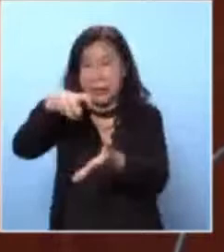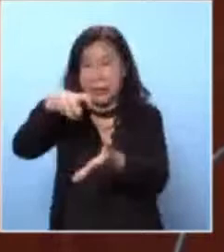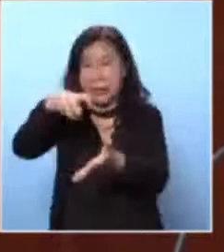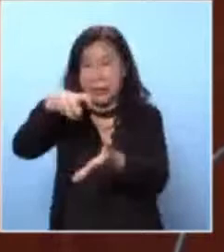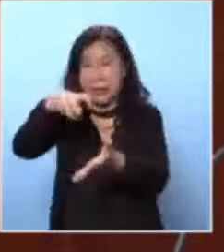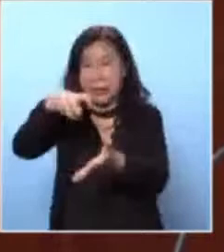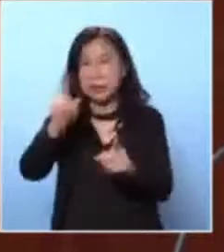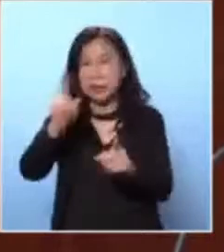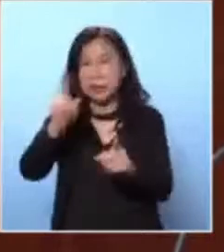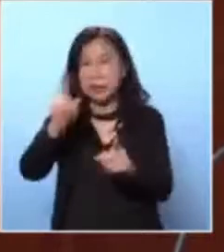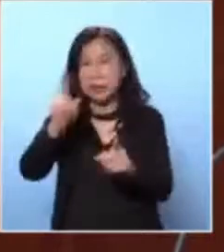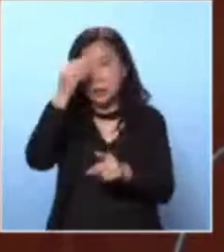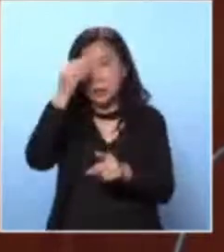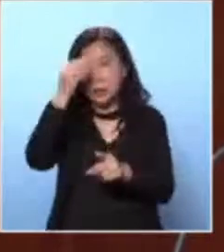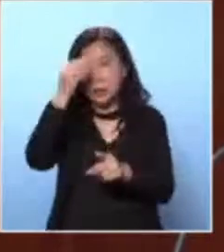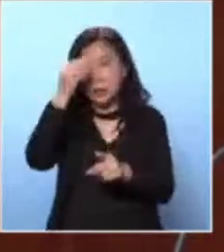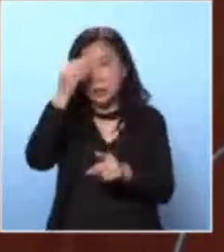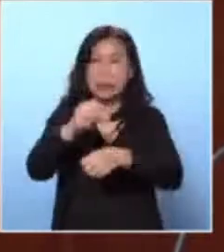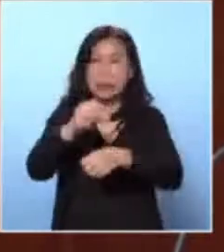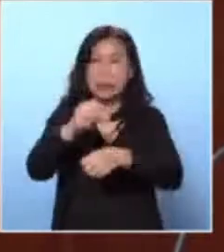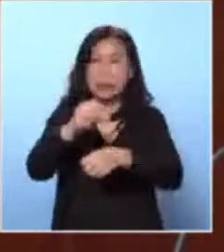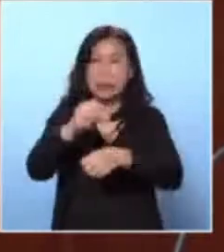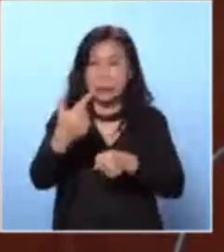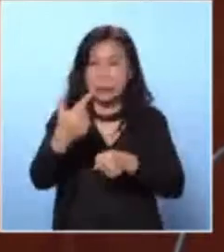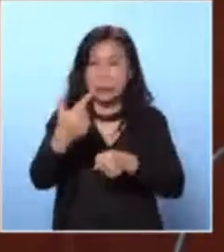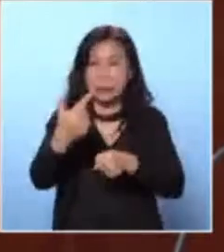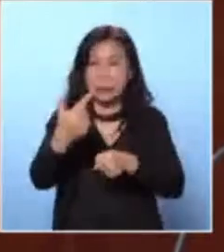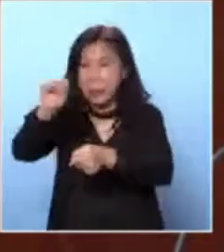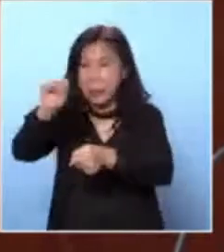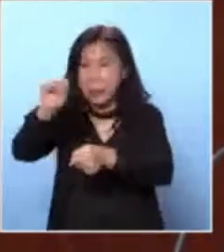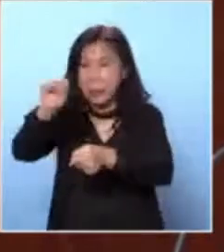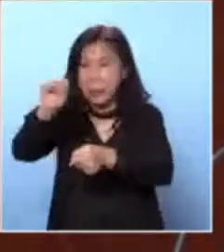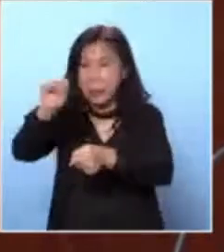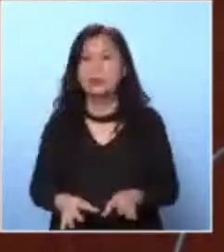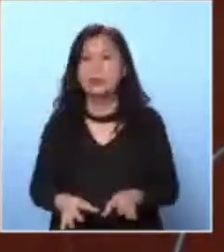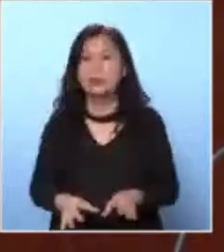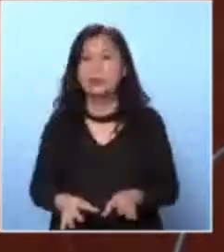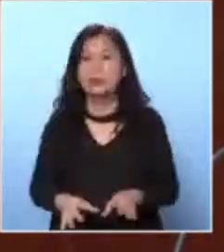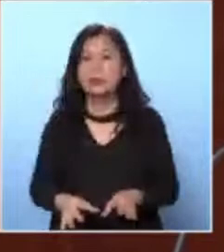with more internship and practical learning opportunities. These will help